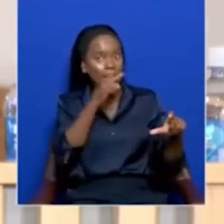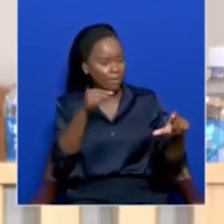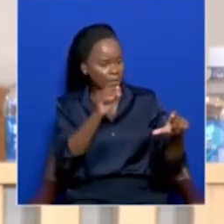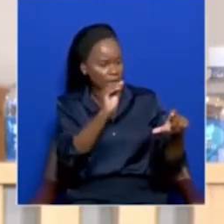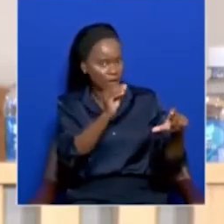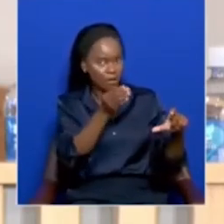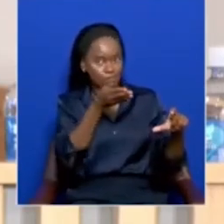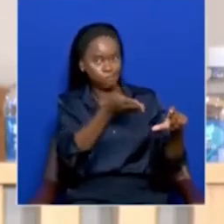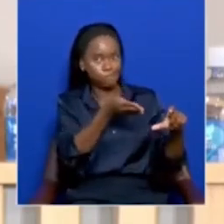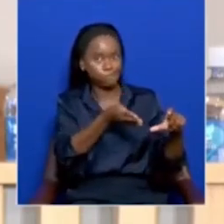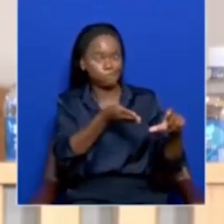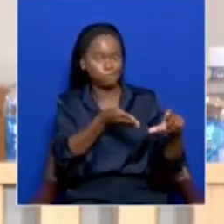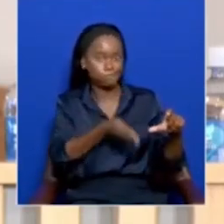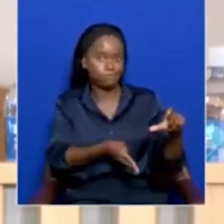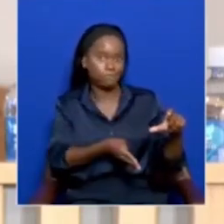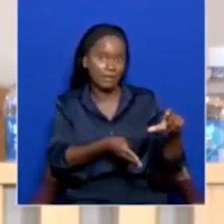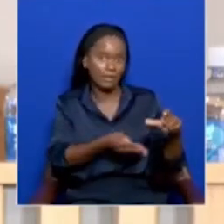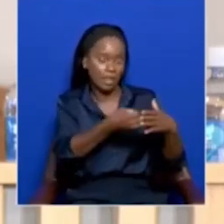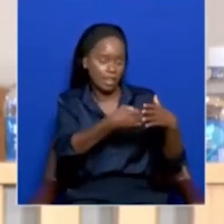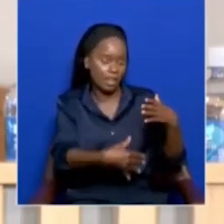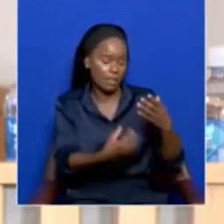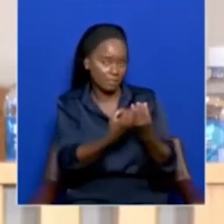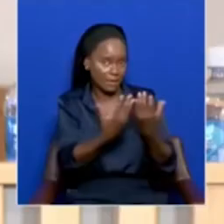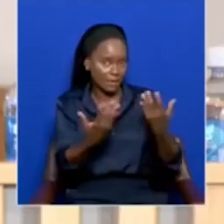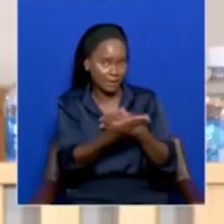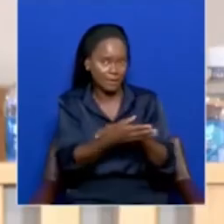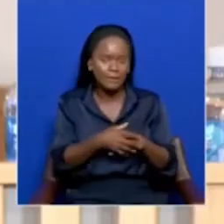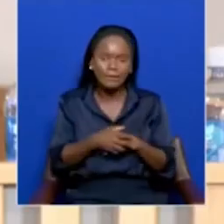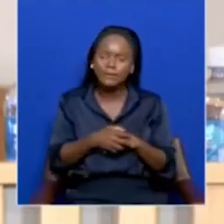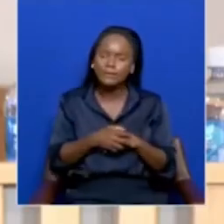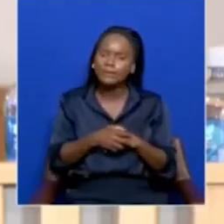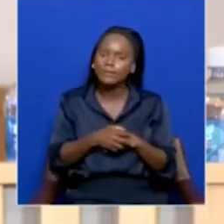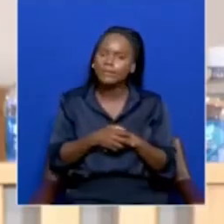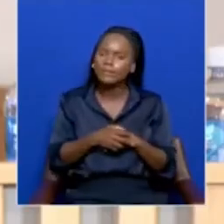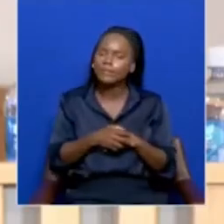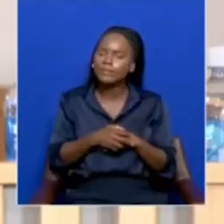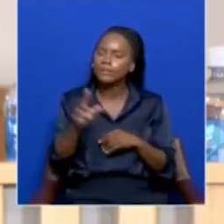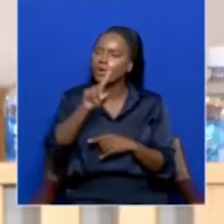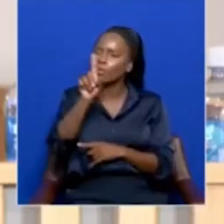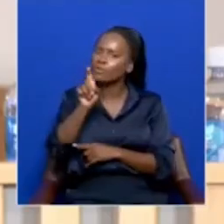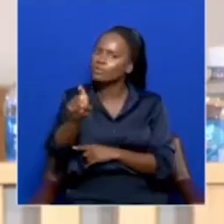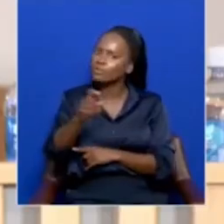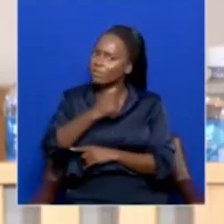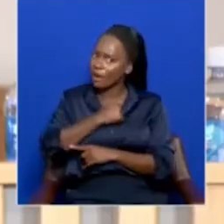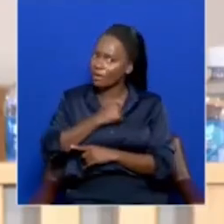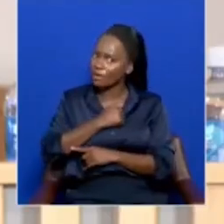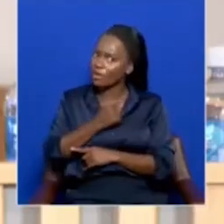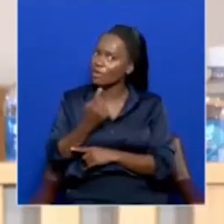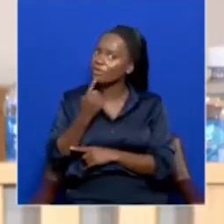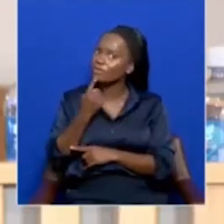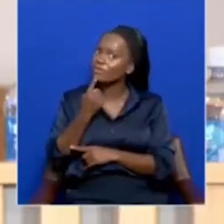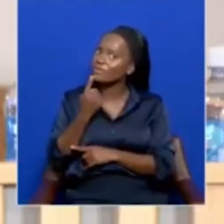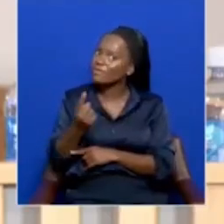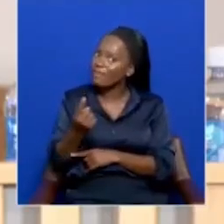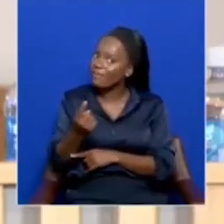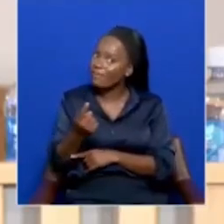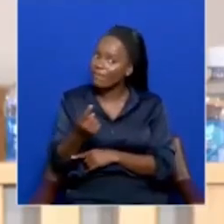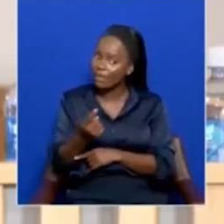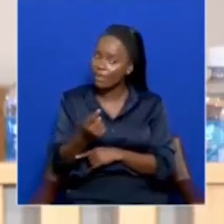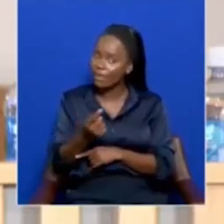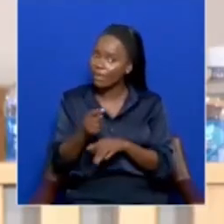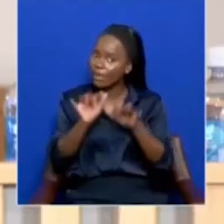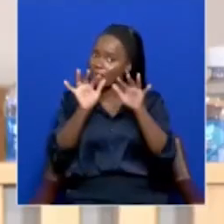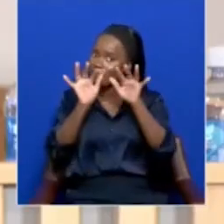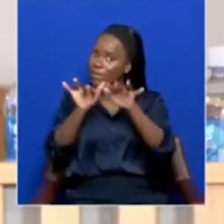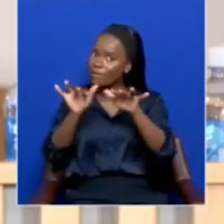My first question is, are you saying these are the people that you